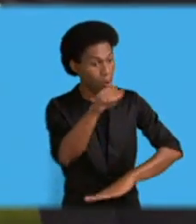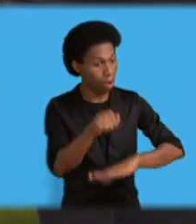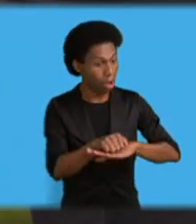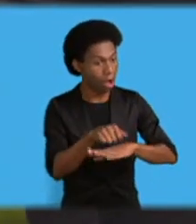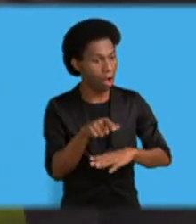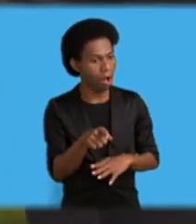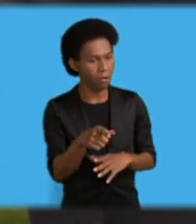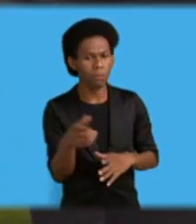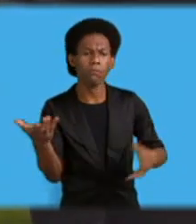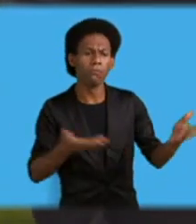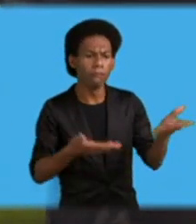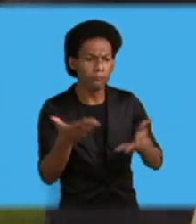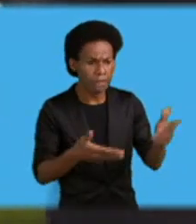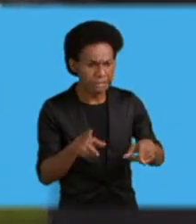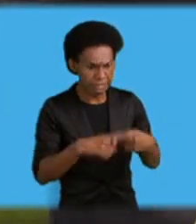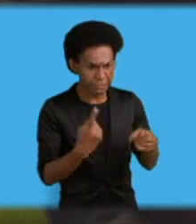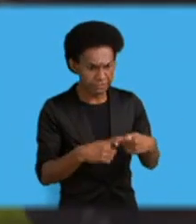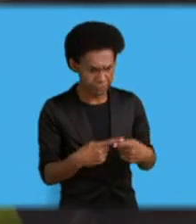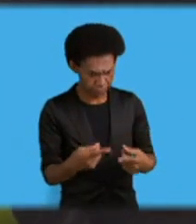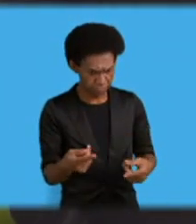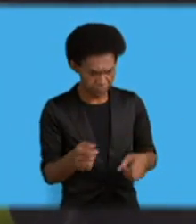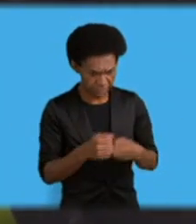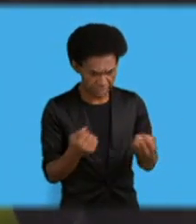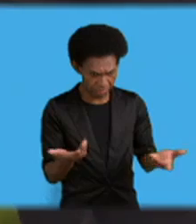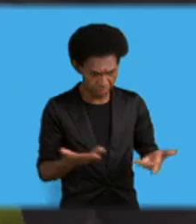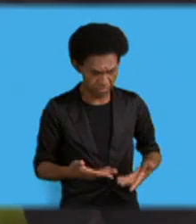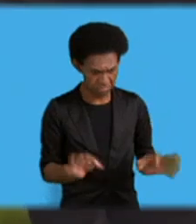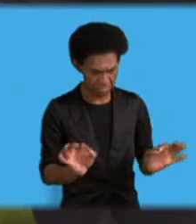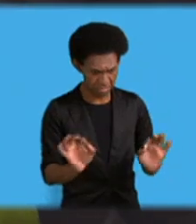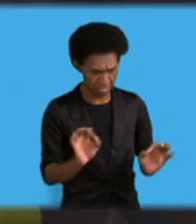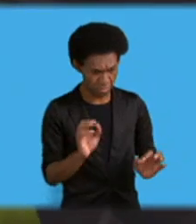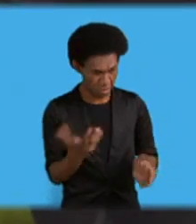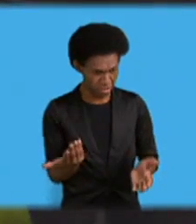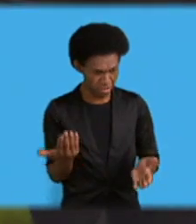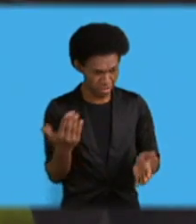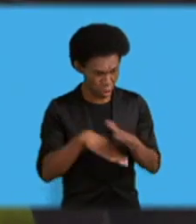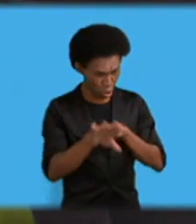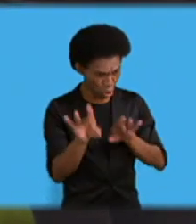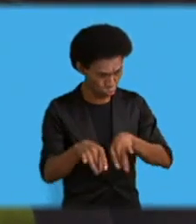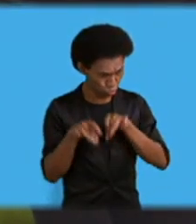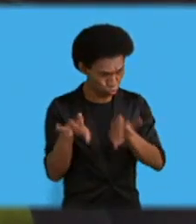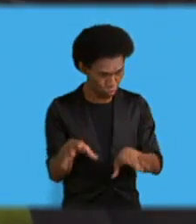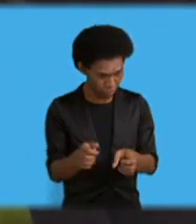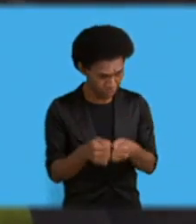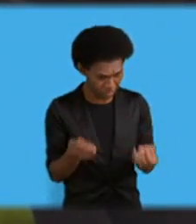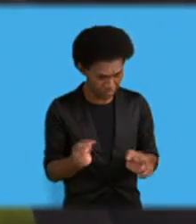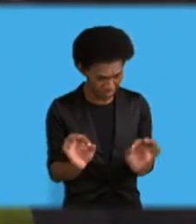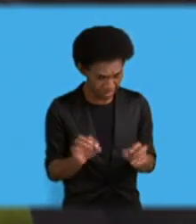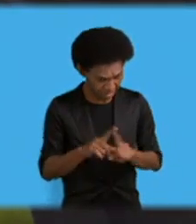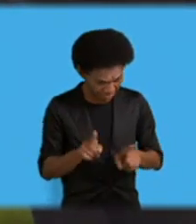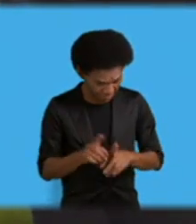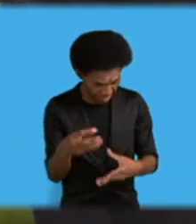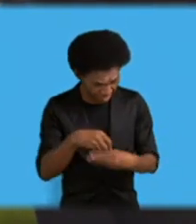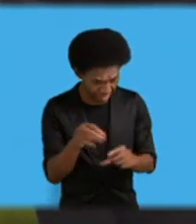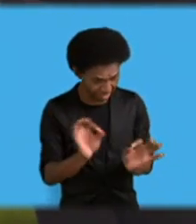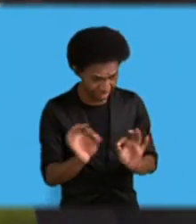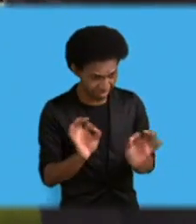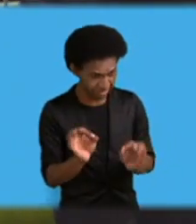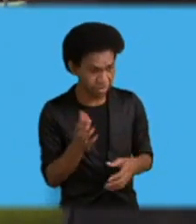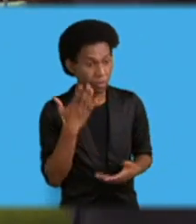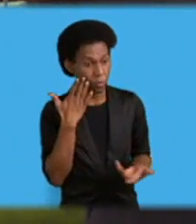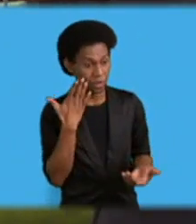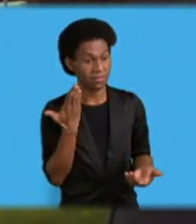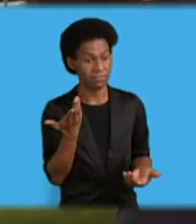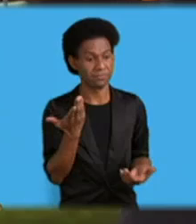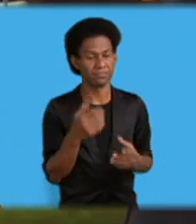Singapore. When I get from Australia, no, they don't. When you go on a Qantas plane, they don't